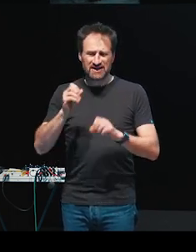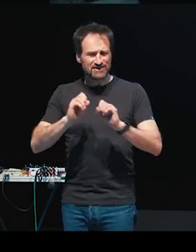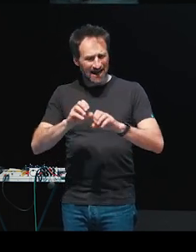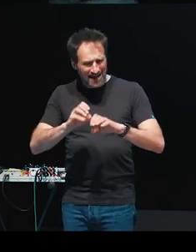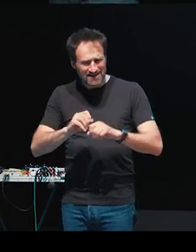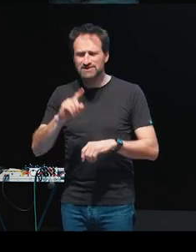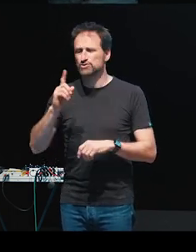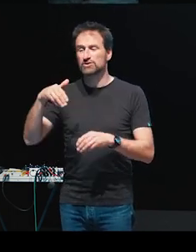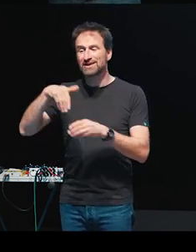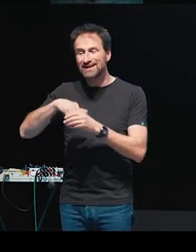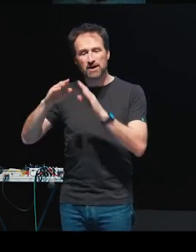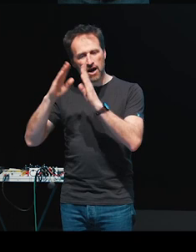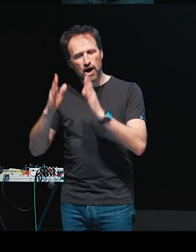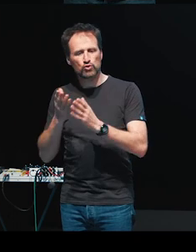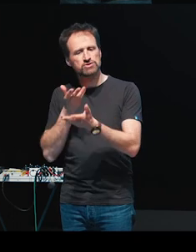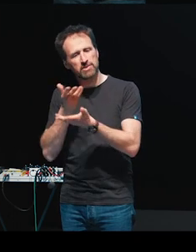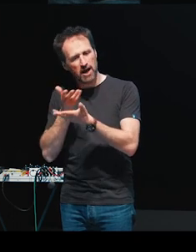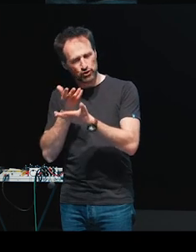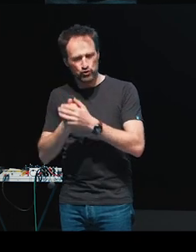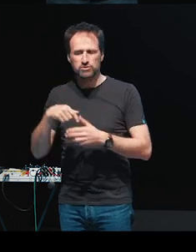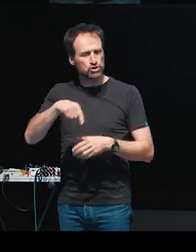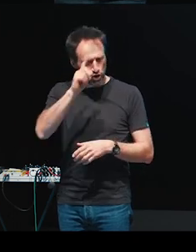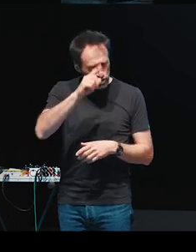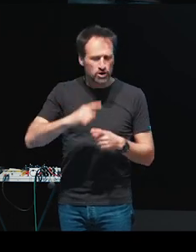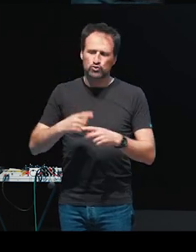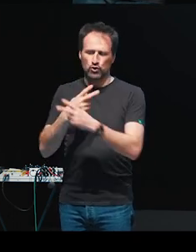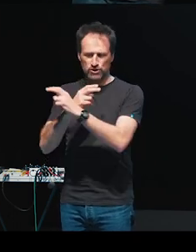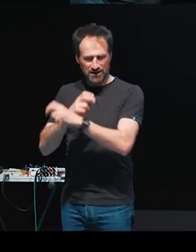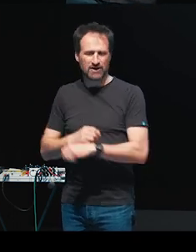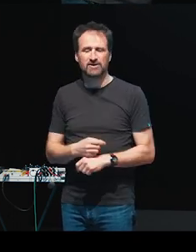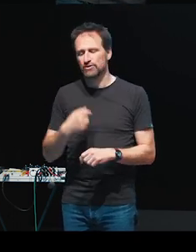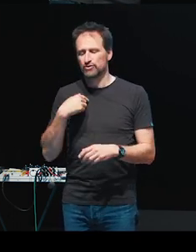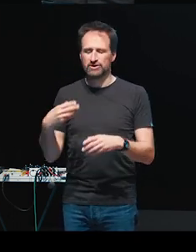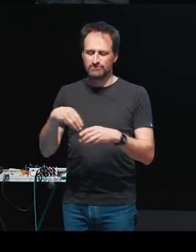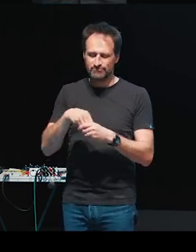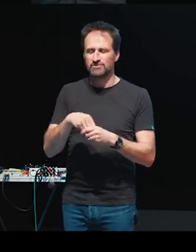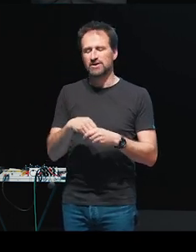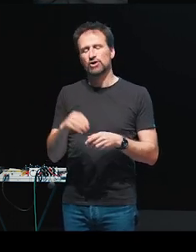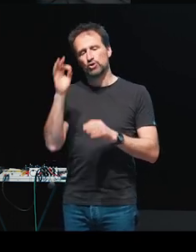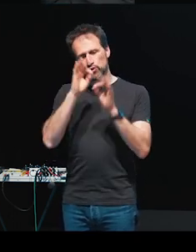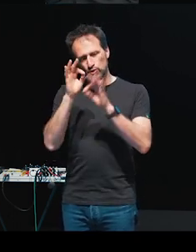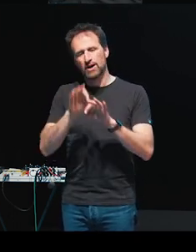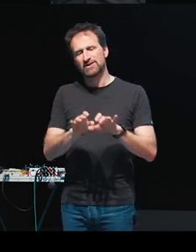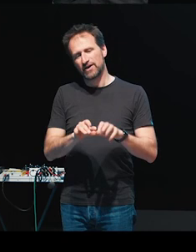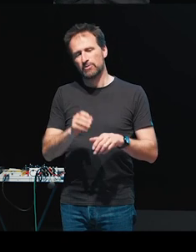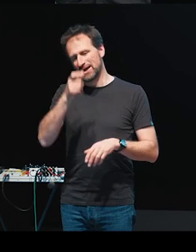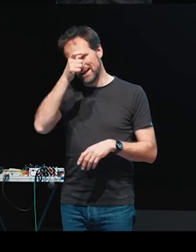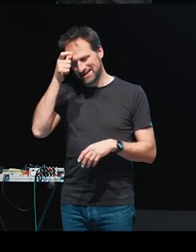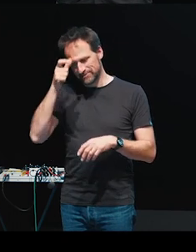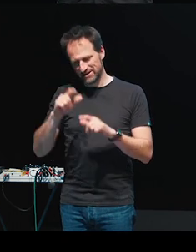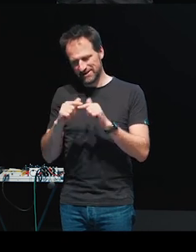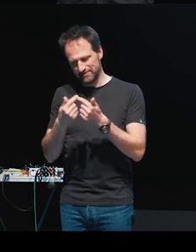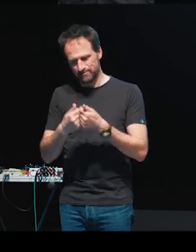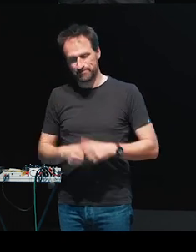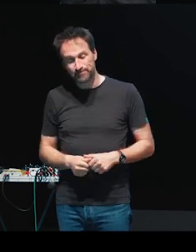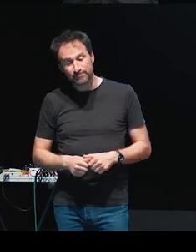in-house consultancy here in Germany, but also in Austria. And I'm part of the Google Developer Expert Team. Since some weeks,